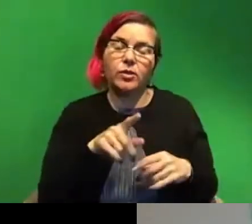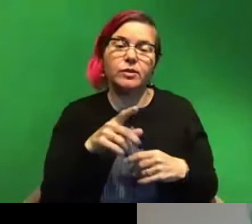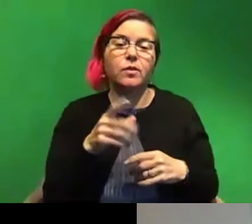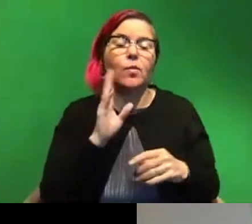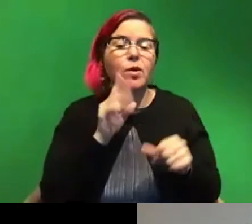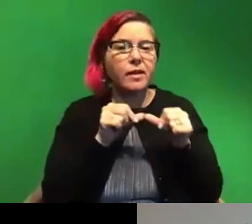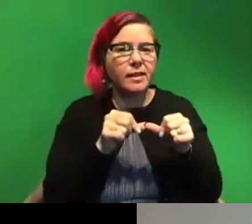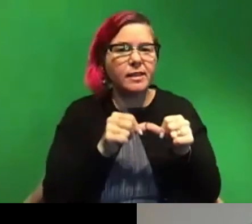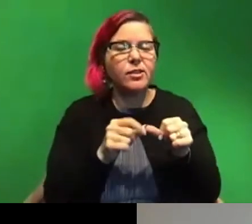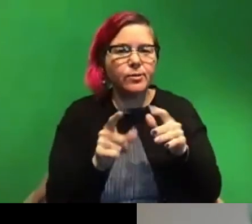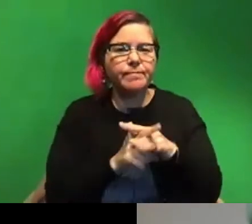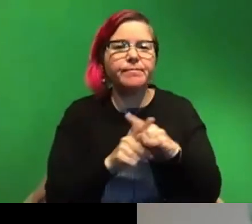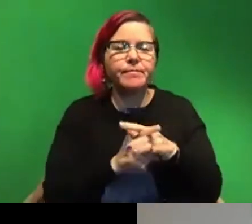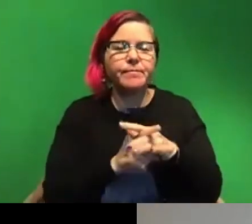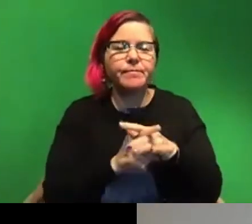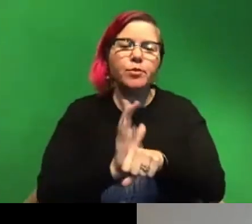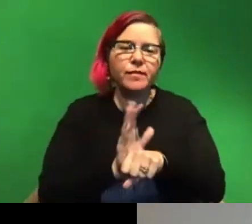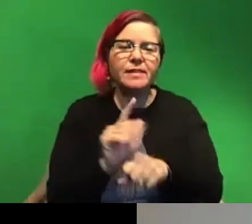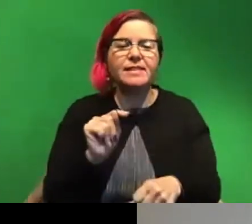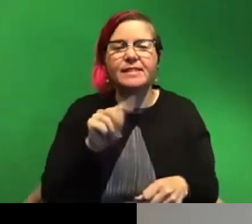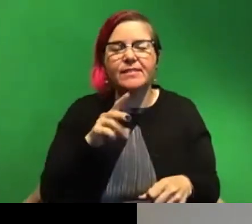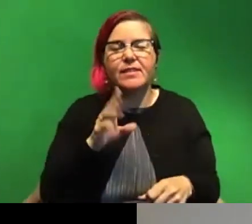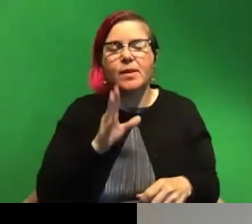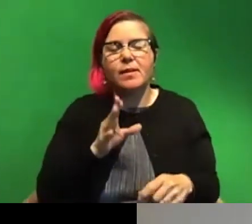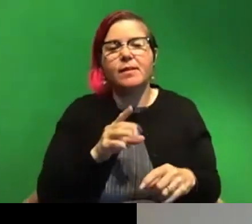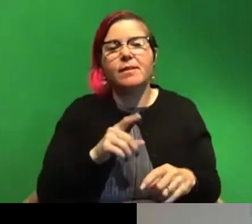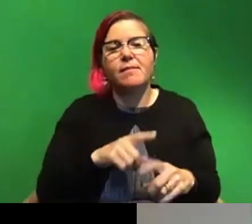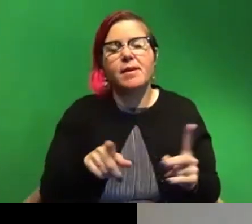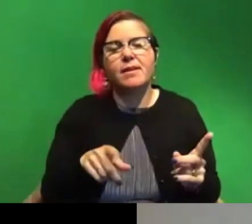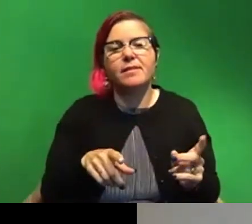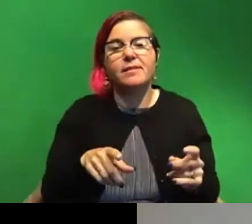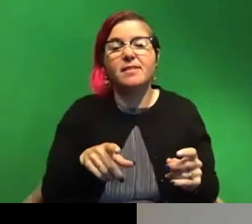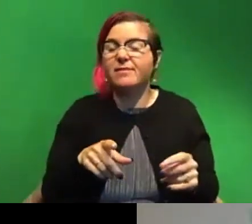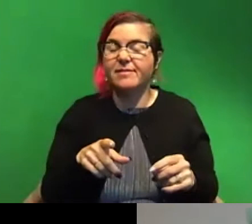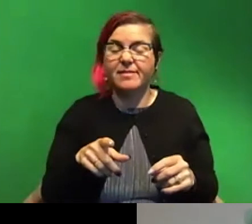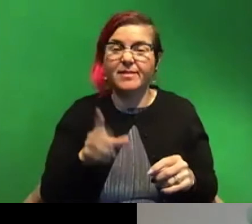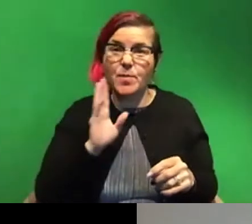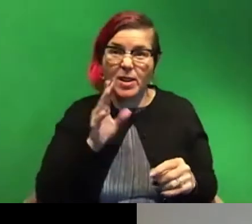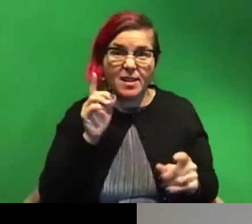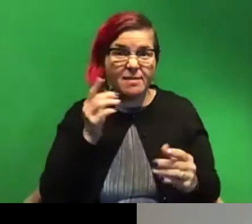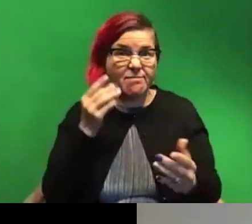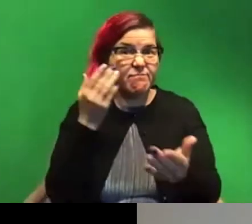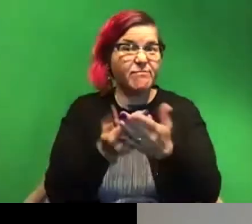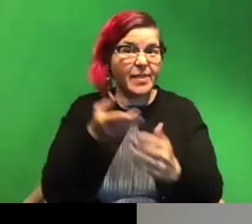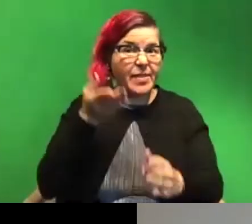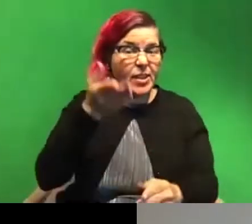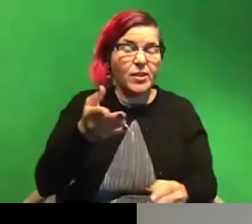continue to see that in our movies and television and things like that. But I think we're actually a really, really long way away from